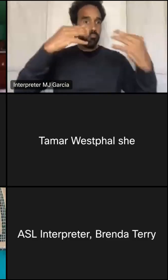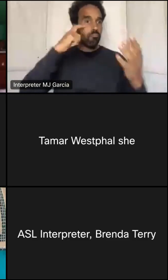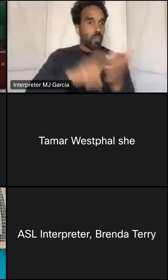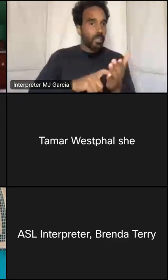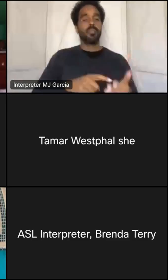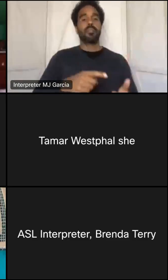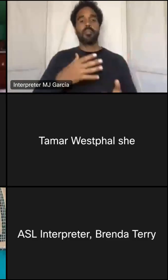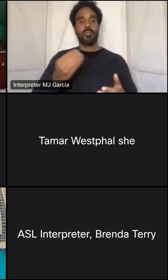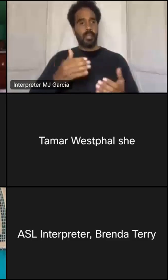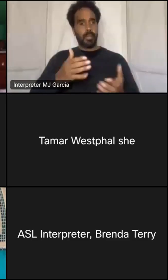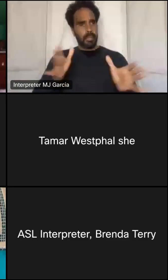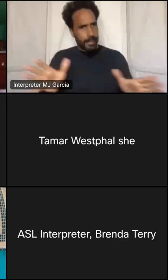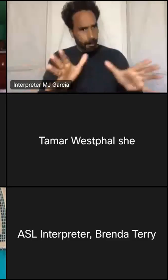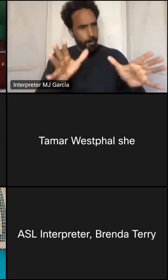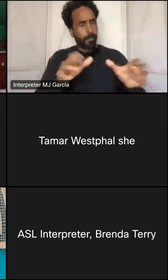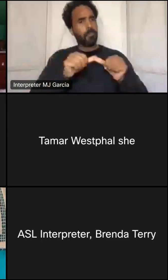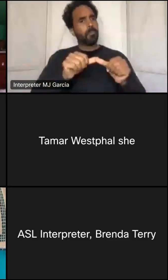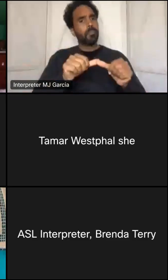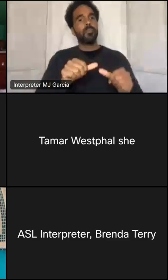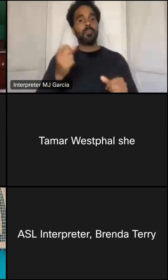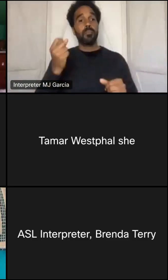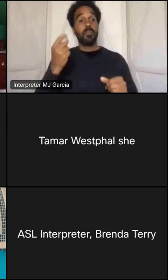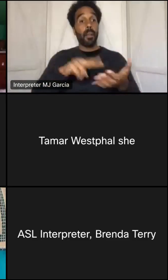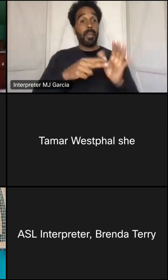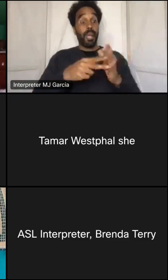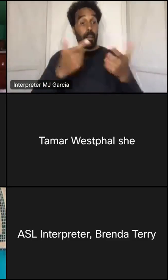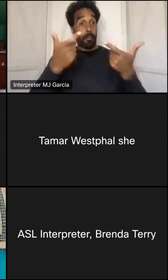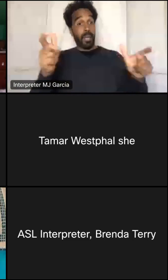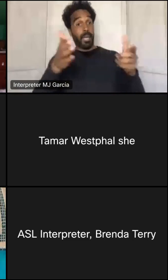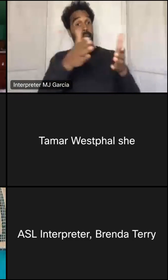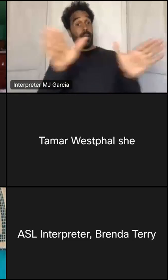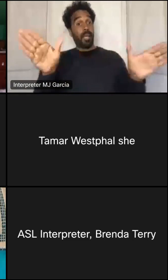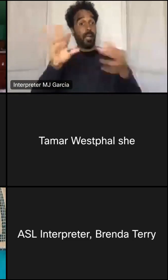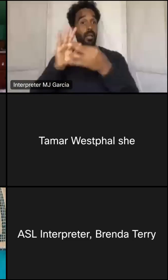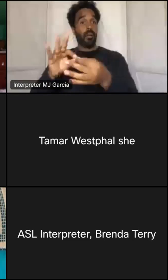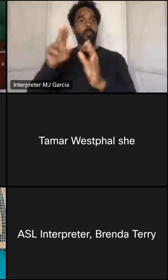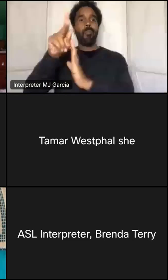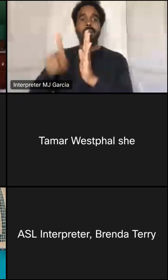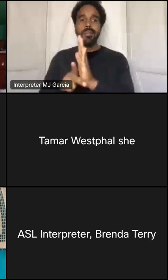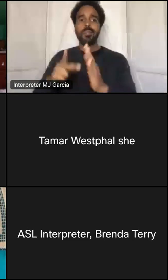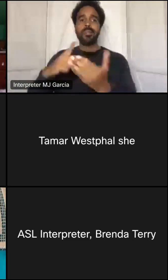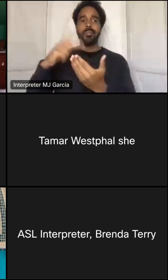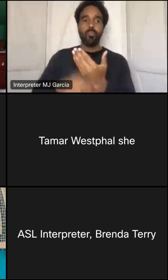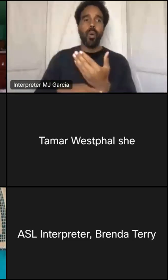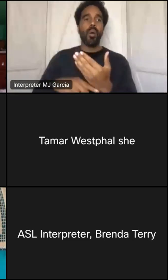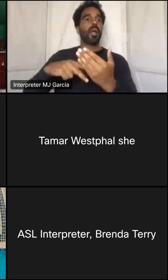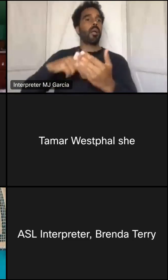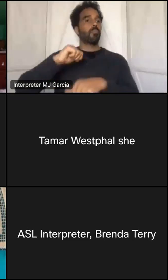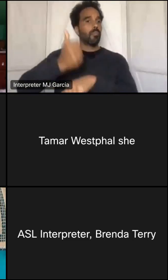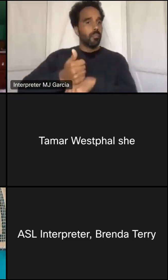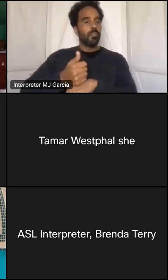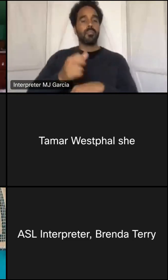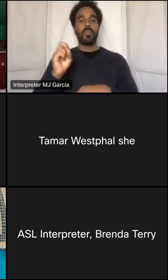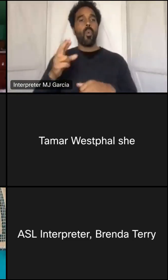whether that's in a macro level advocacy when it comes to policy and how we're doing programming, or if that's on a